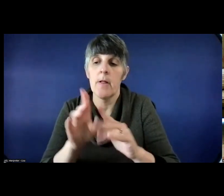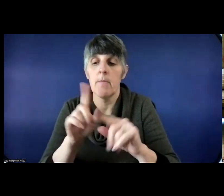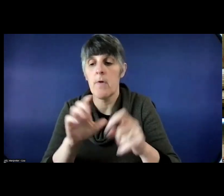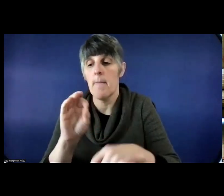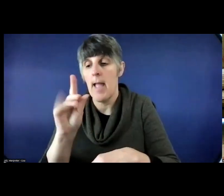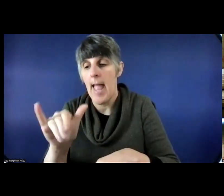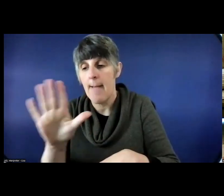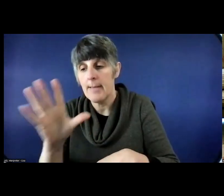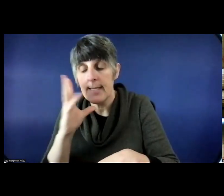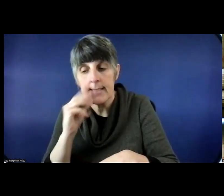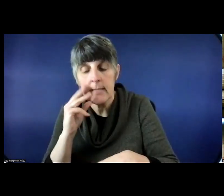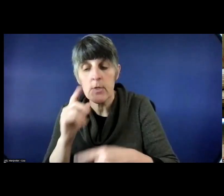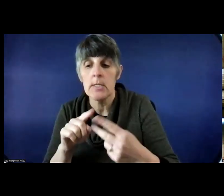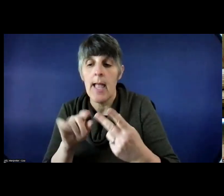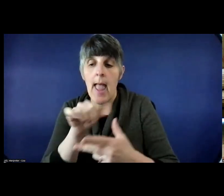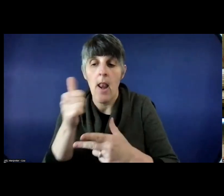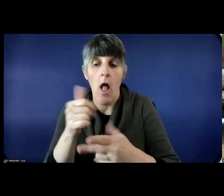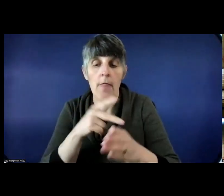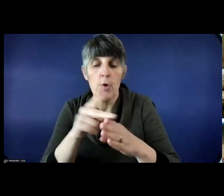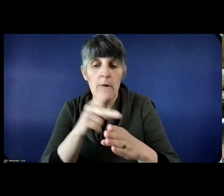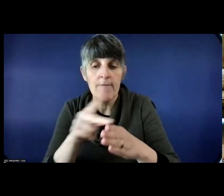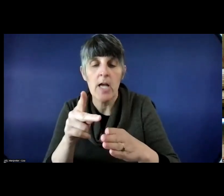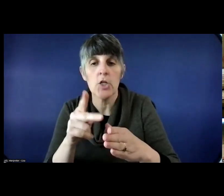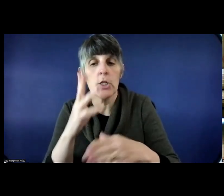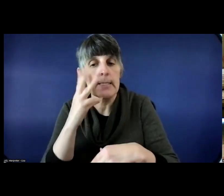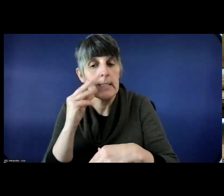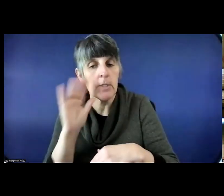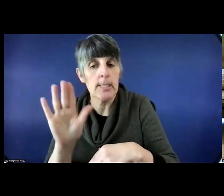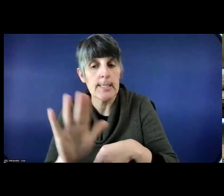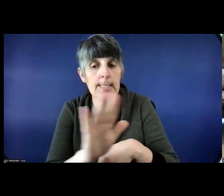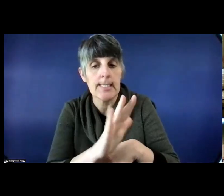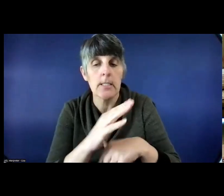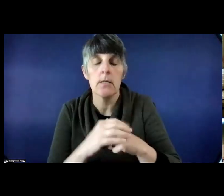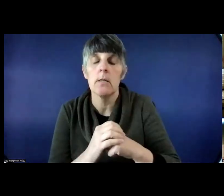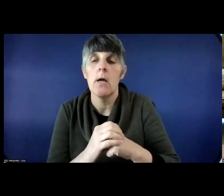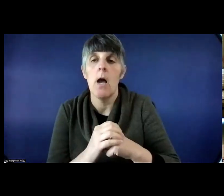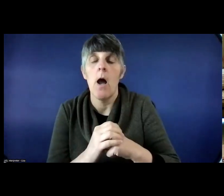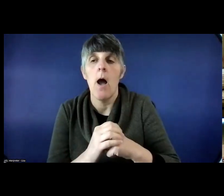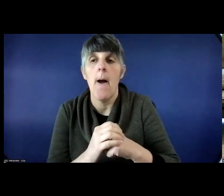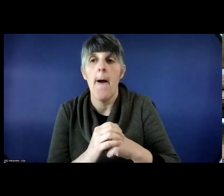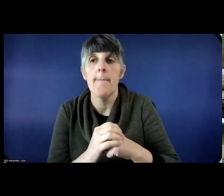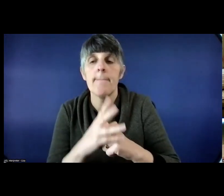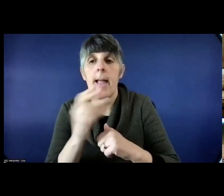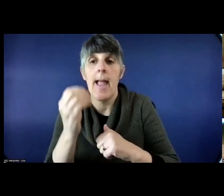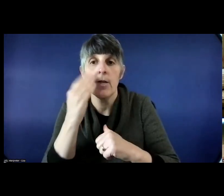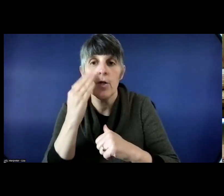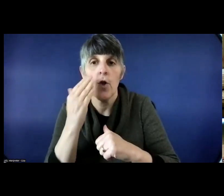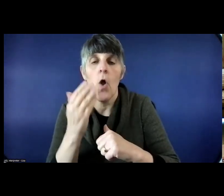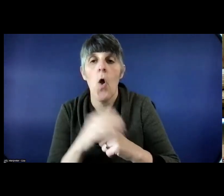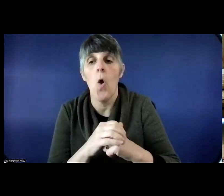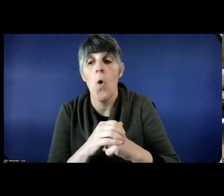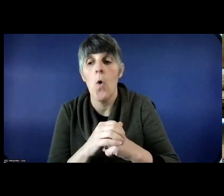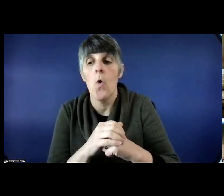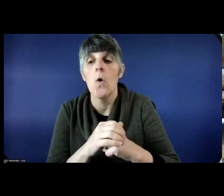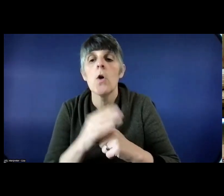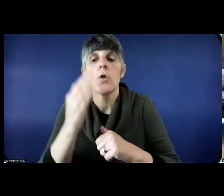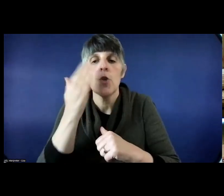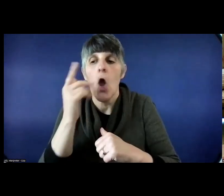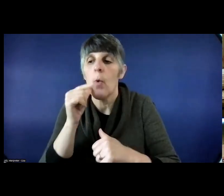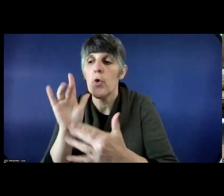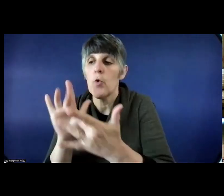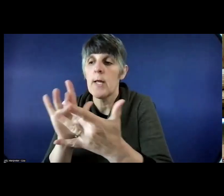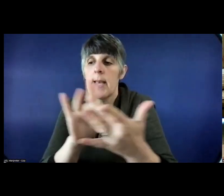Emily's experience and other professionals' experiences, and tapping and knowing who the network